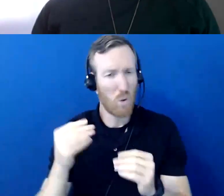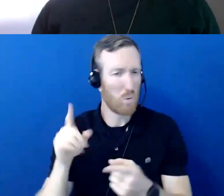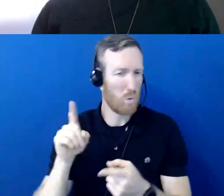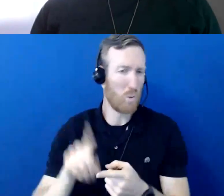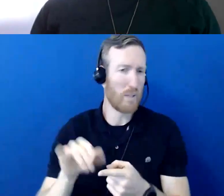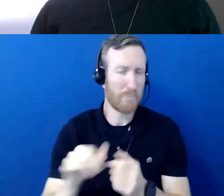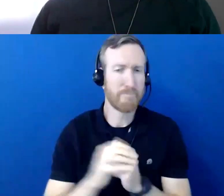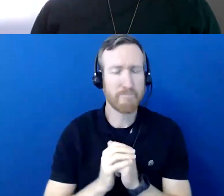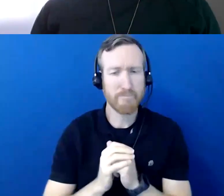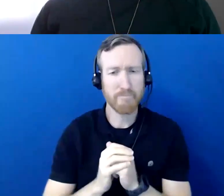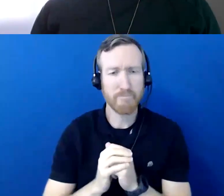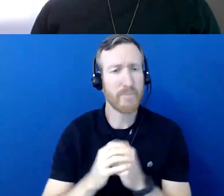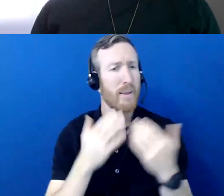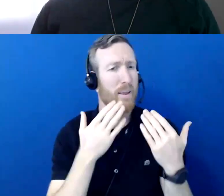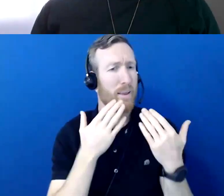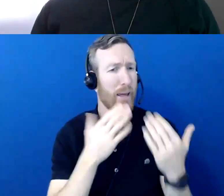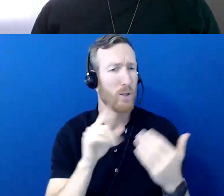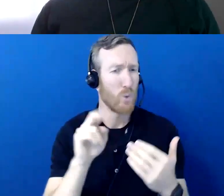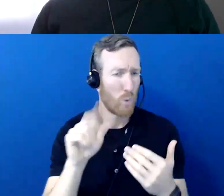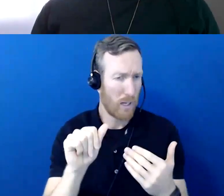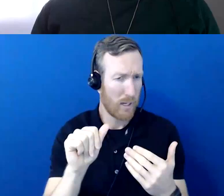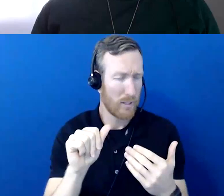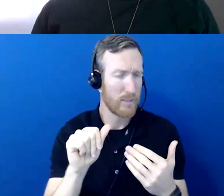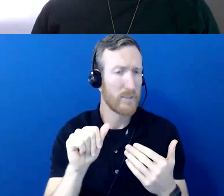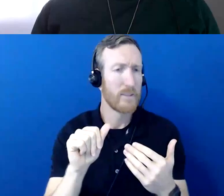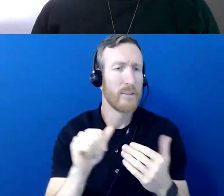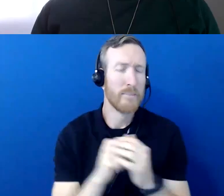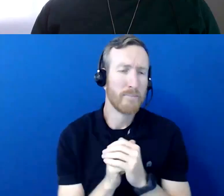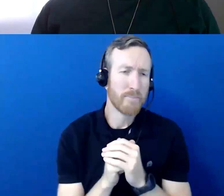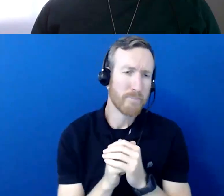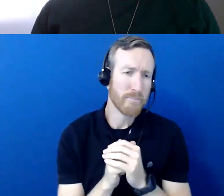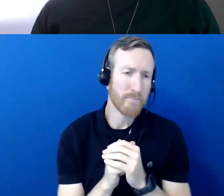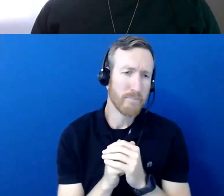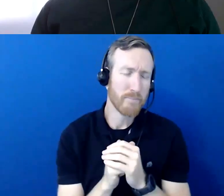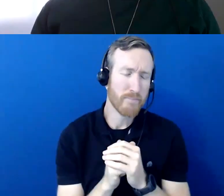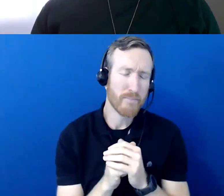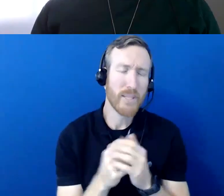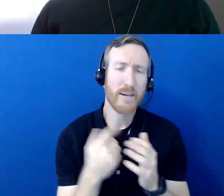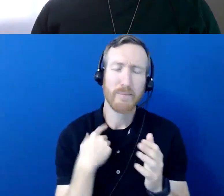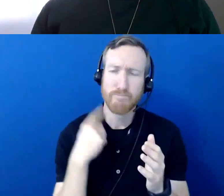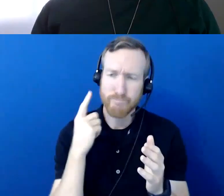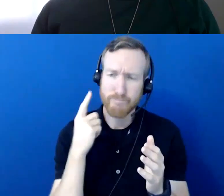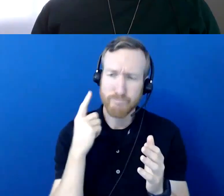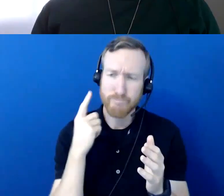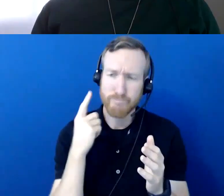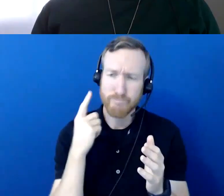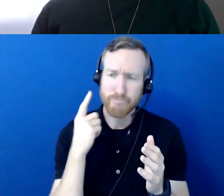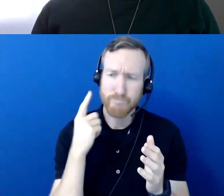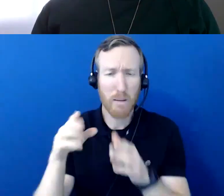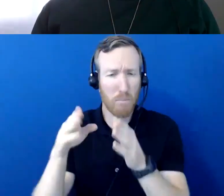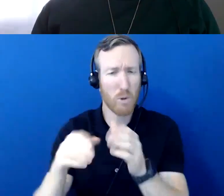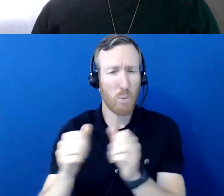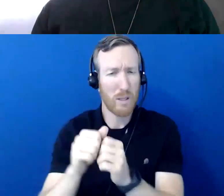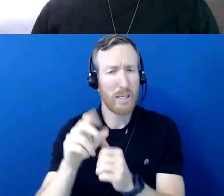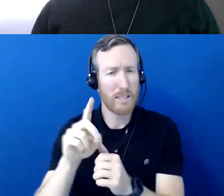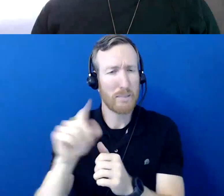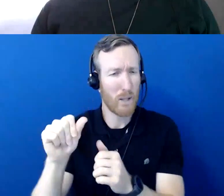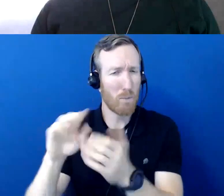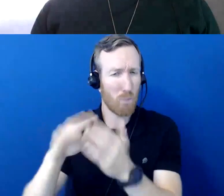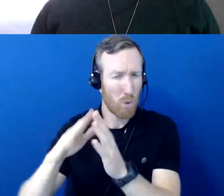Thanks, Luna. Yes, and we've heard so many times from our persons with disabilities community that they have